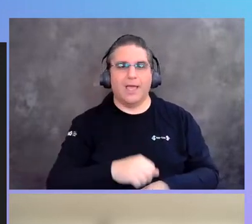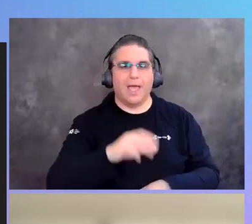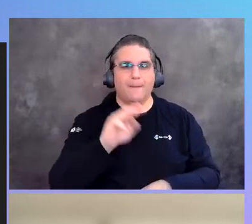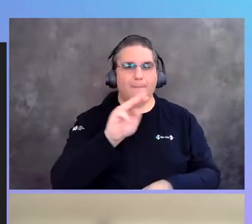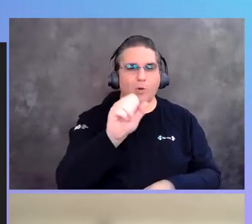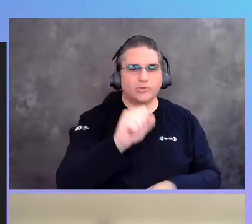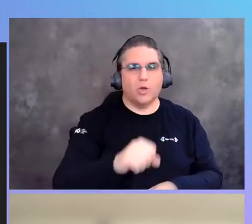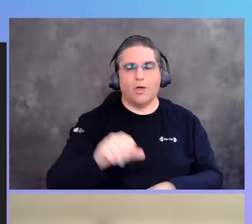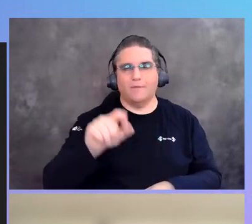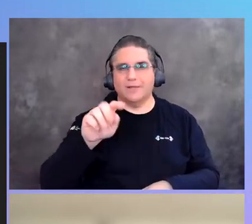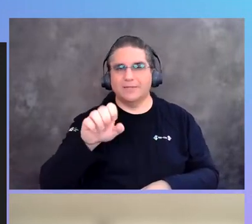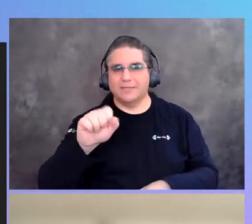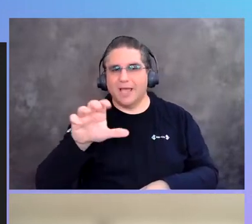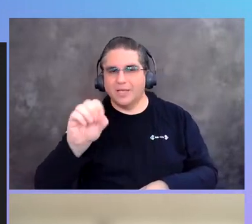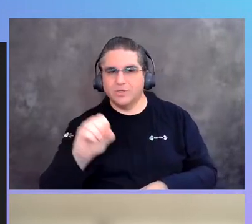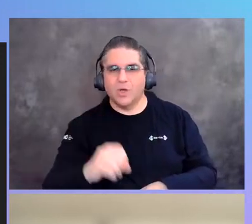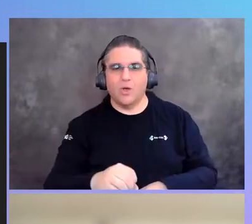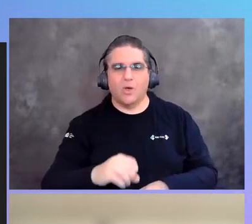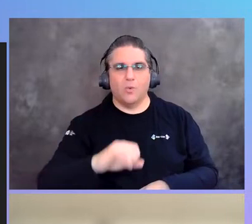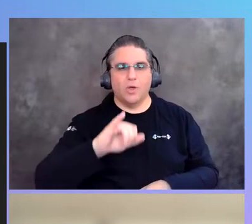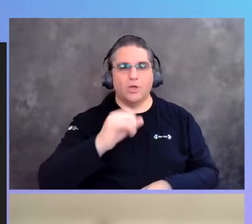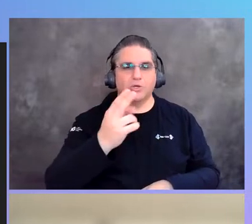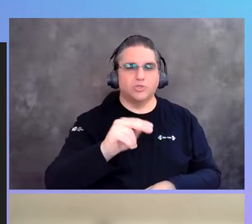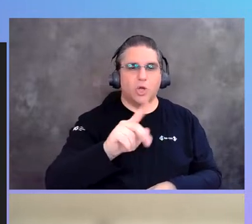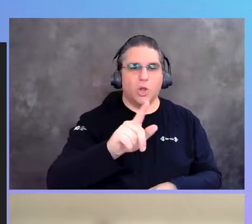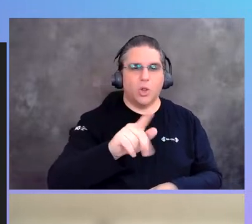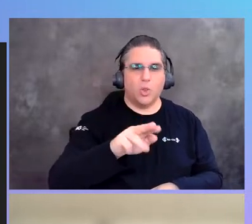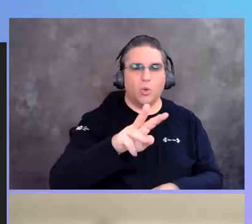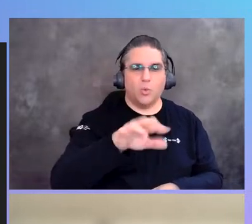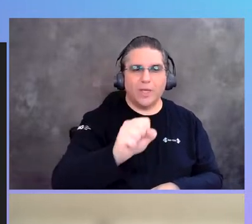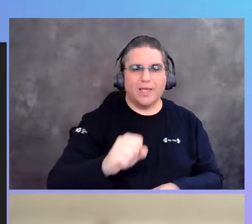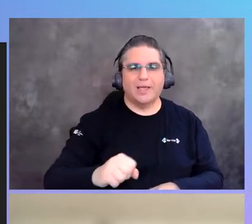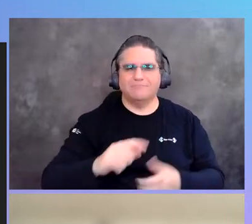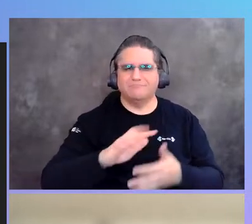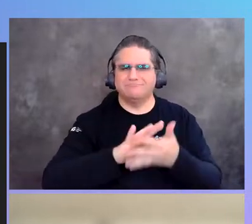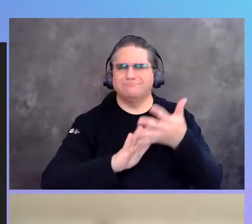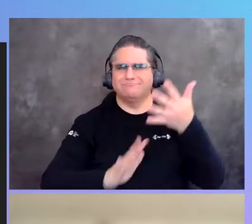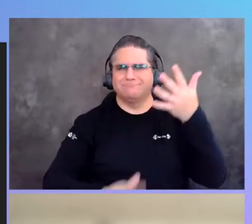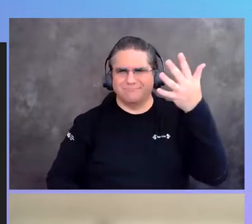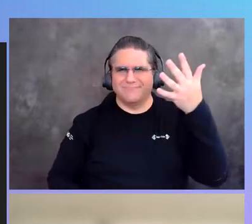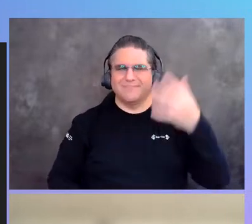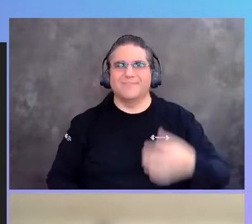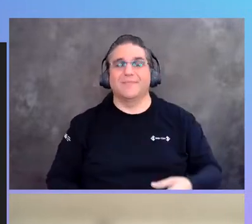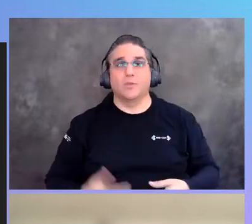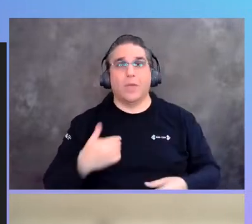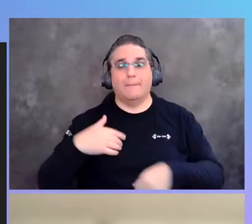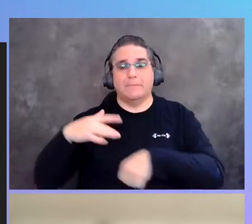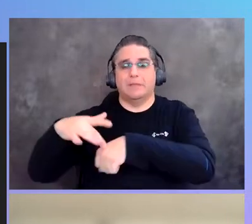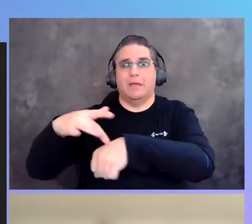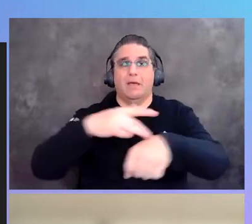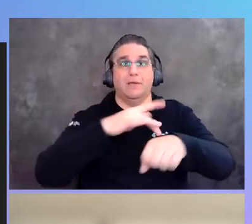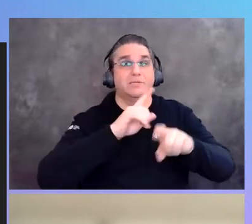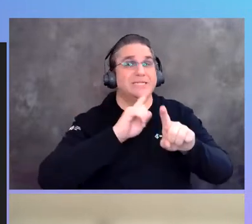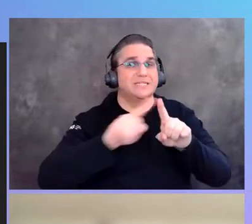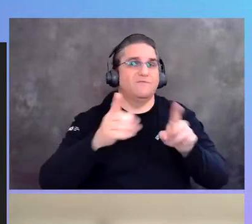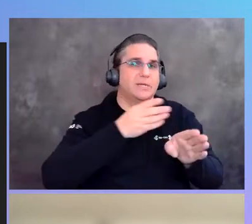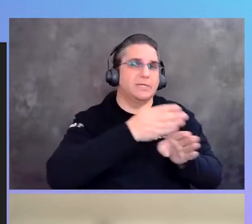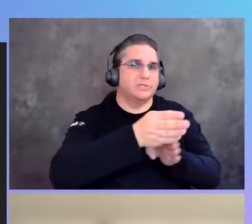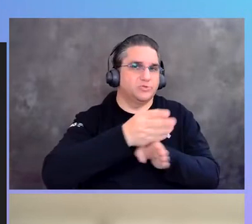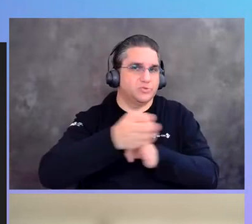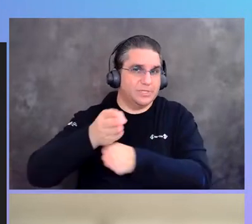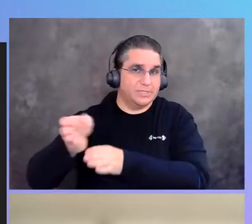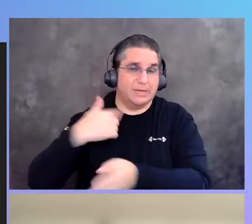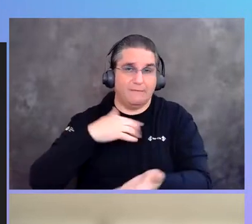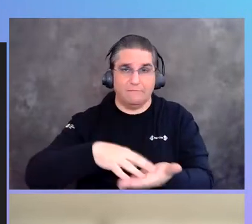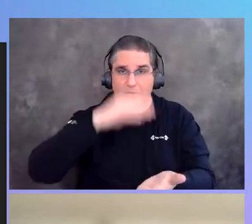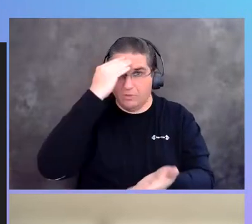the UK government, to name a few. And working across all these industries, I've learned lots of different things, mainly around